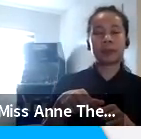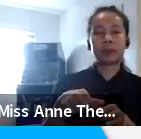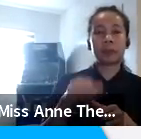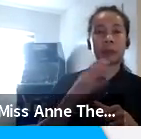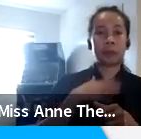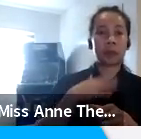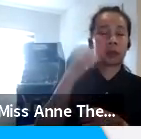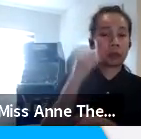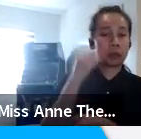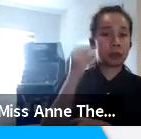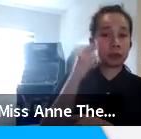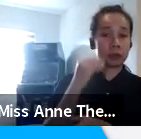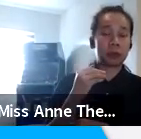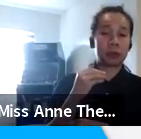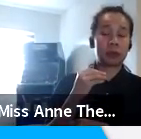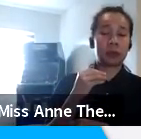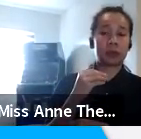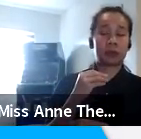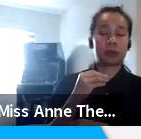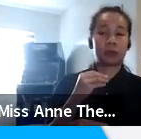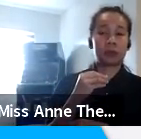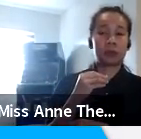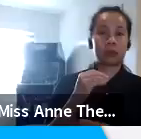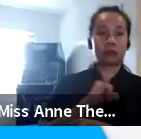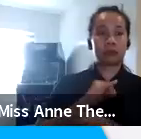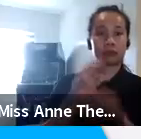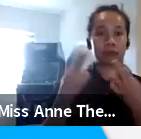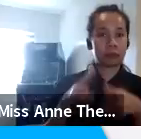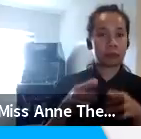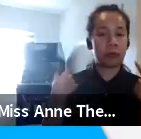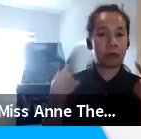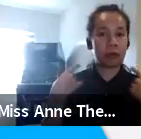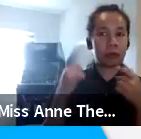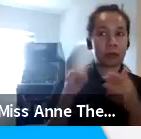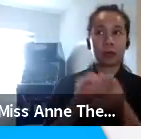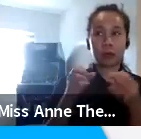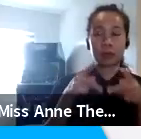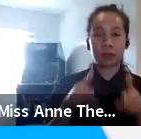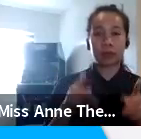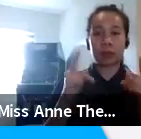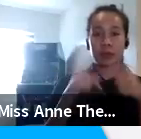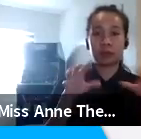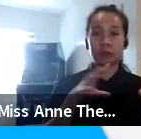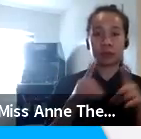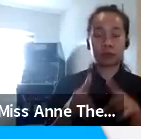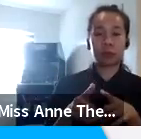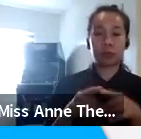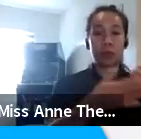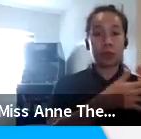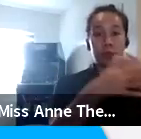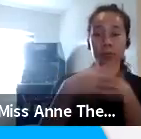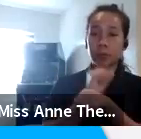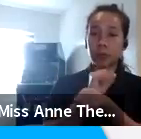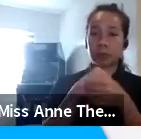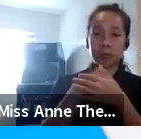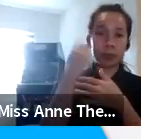actually, I happen to have this opportunity to do a community work in